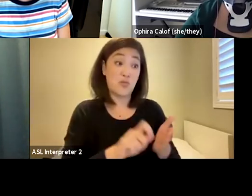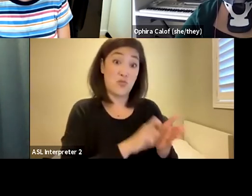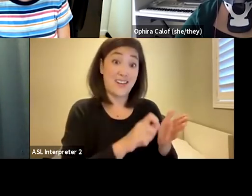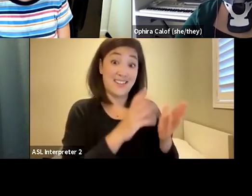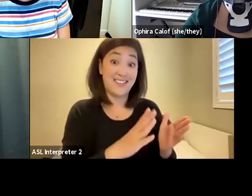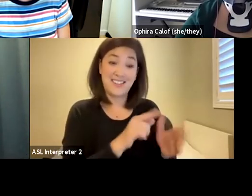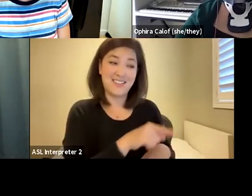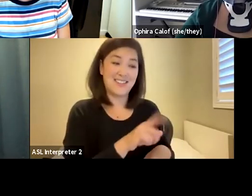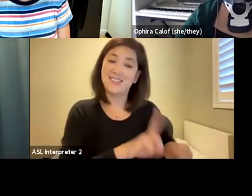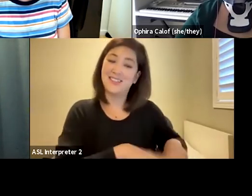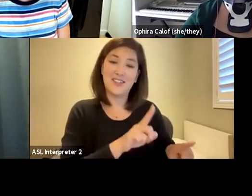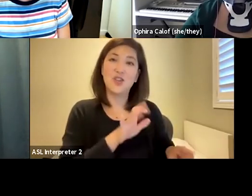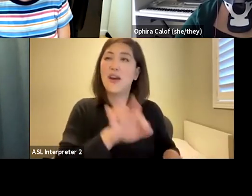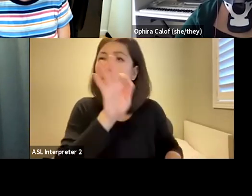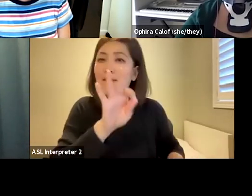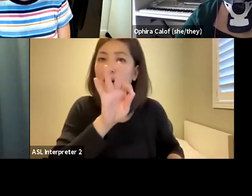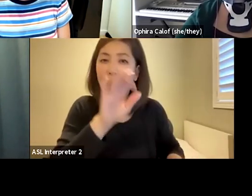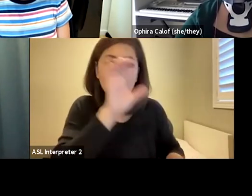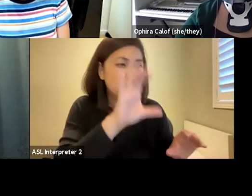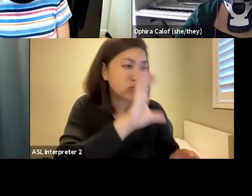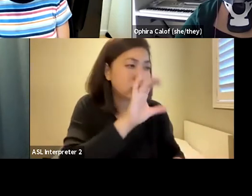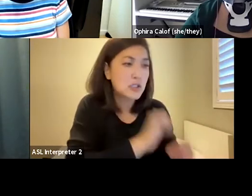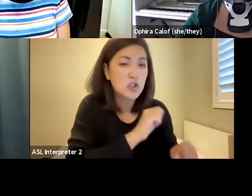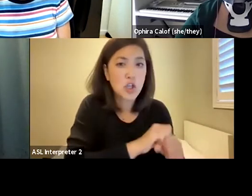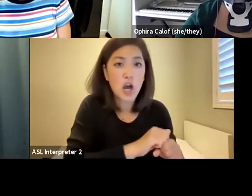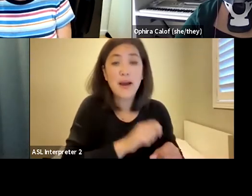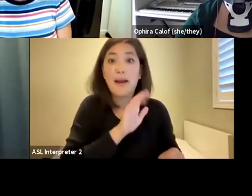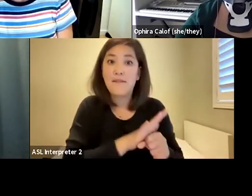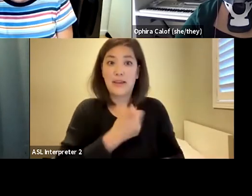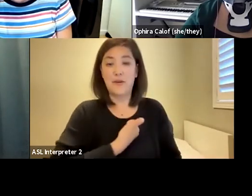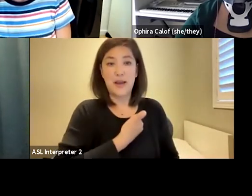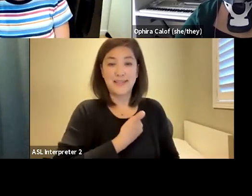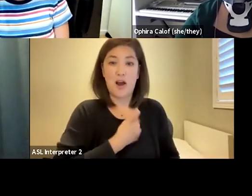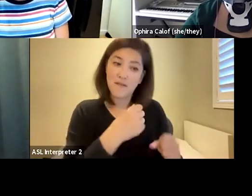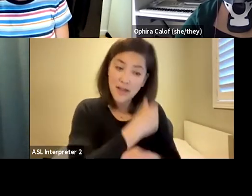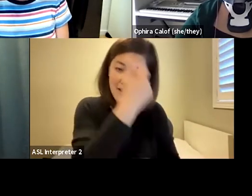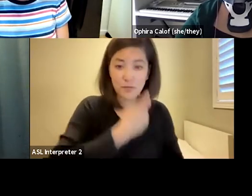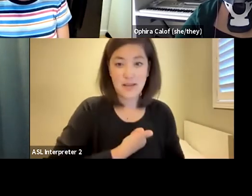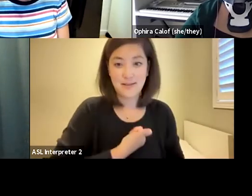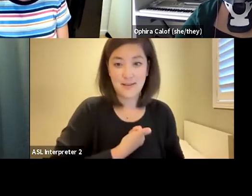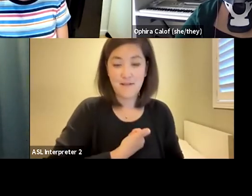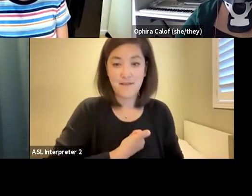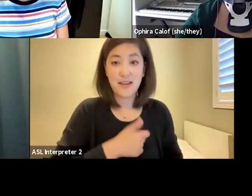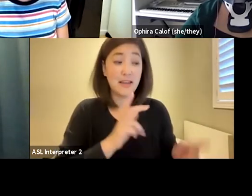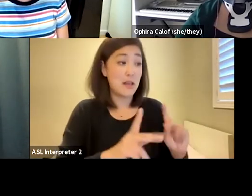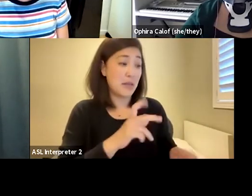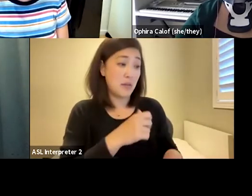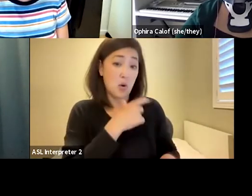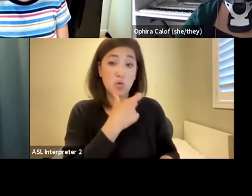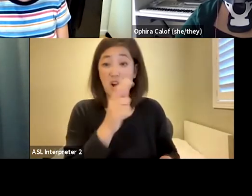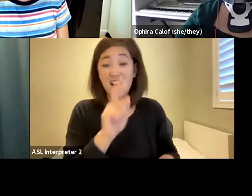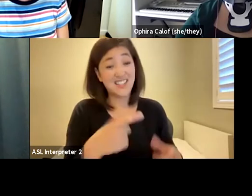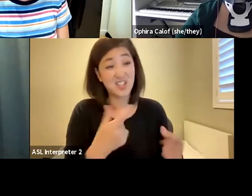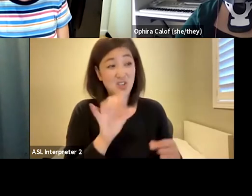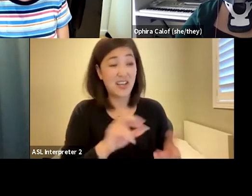your gigs yourself and fight for yourself and advocate for yourself. And the people who don't have to do that tend to be big shots. That's the